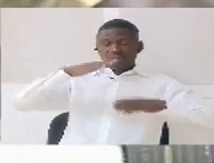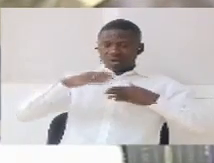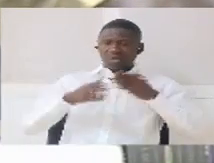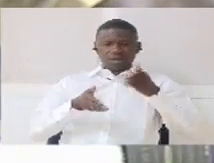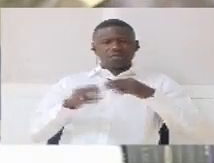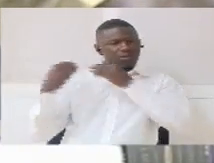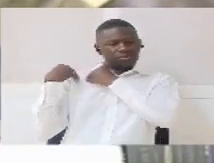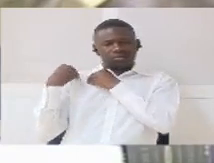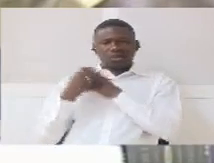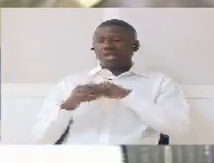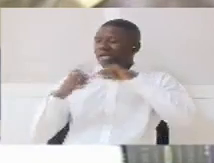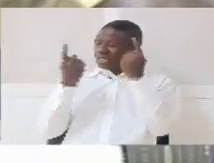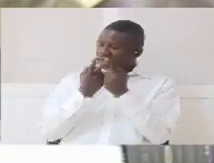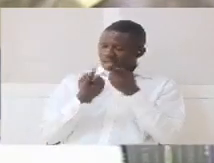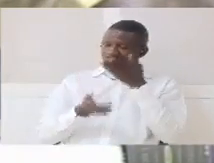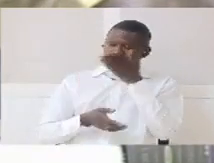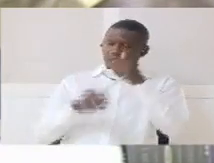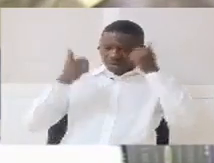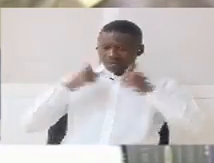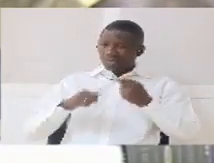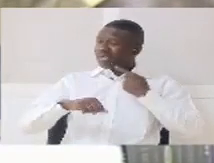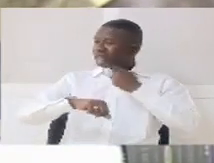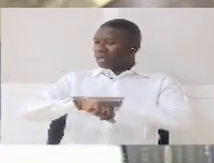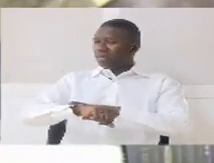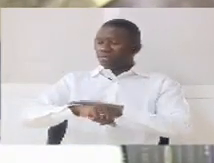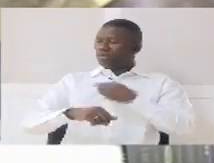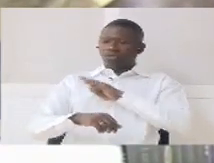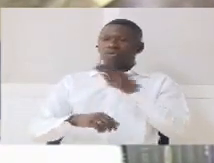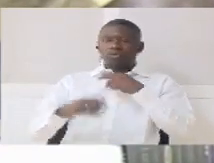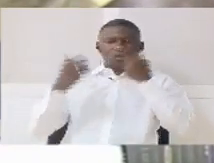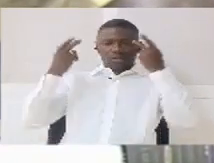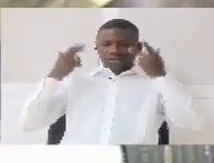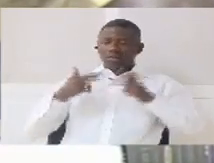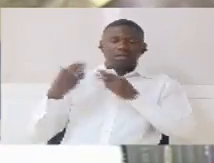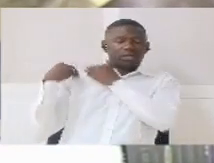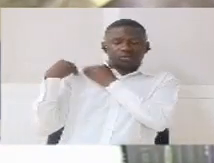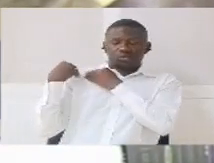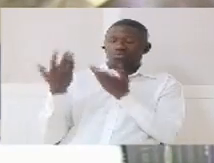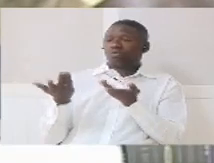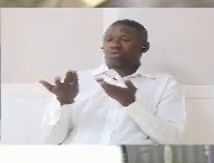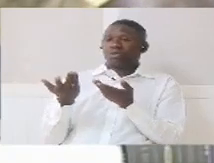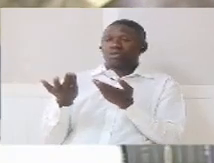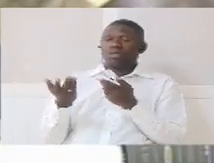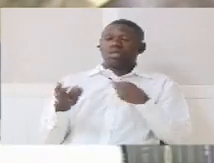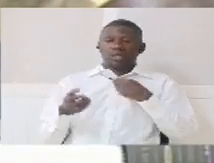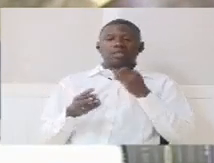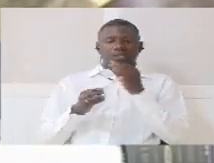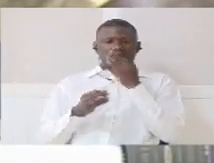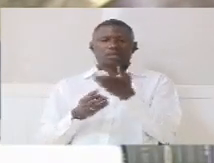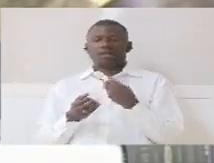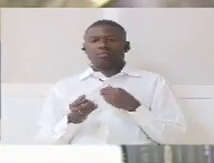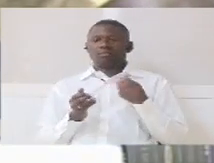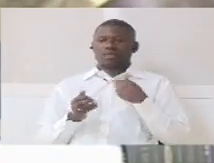want that responsibility. So anything that happened, that's not my responsibility. He said that I was challenging him. Yes,